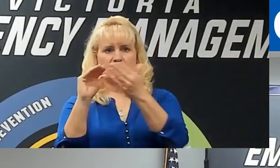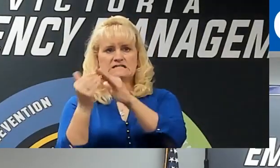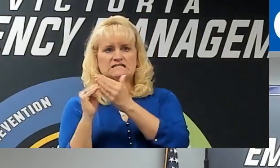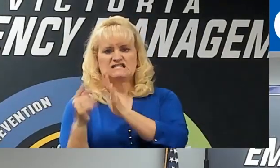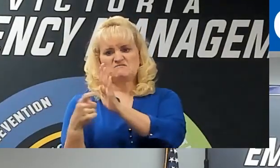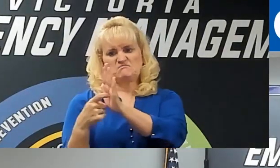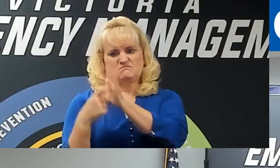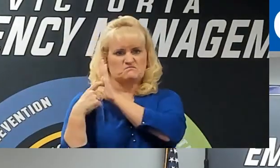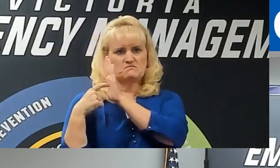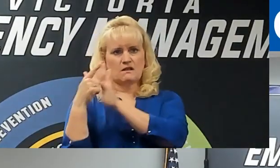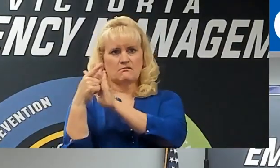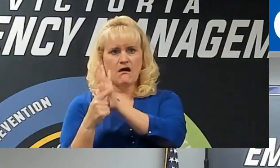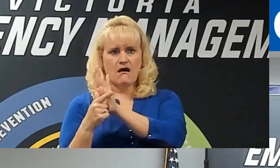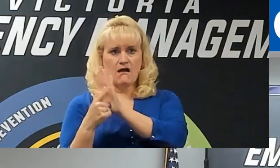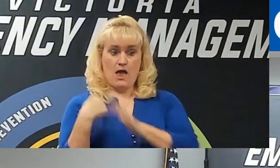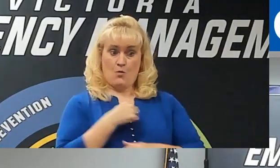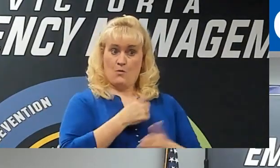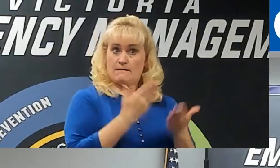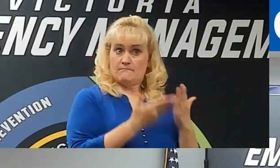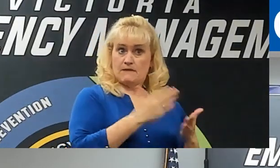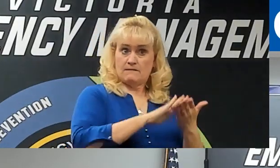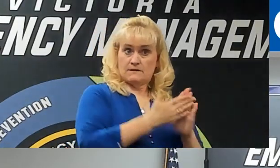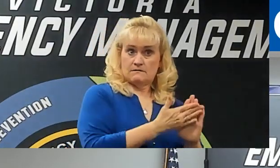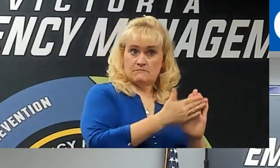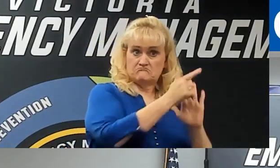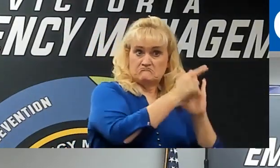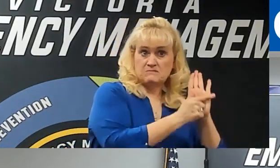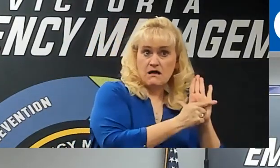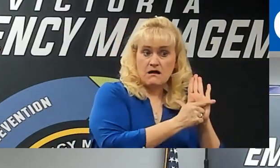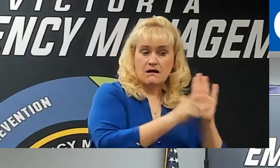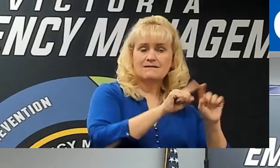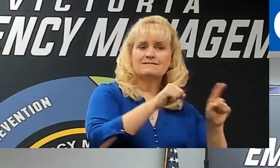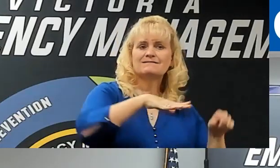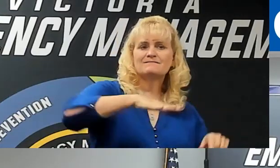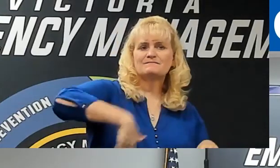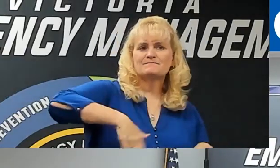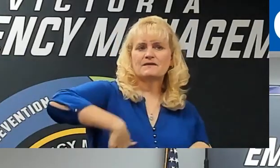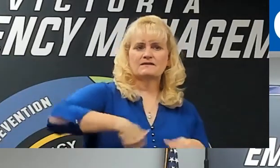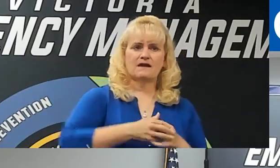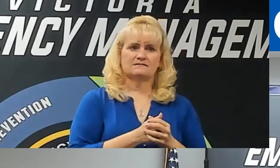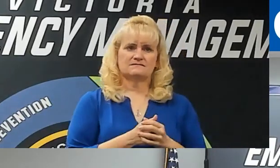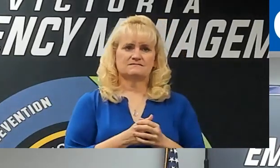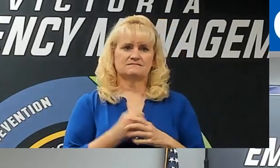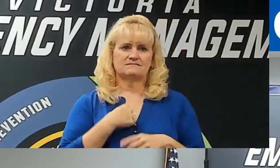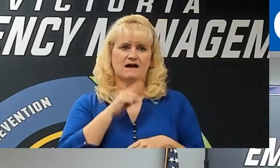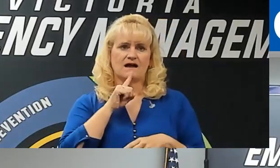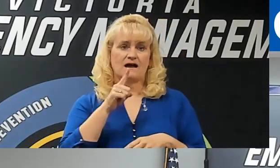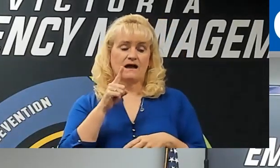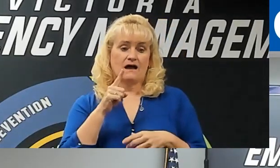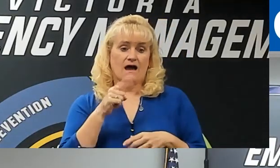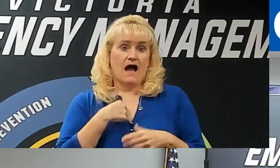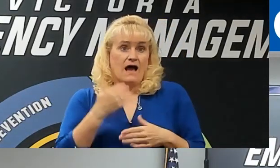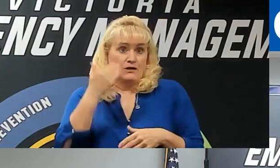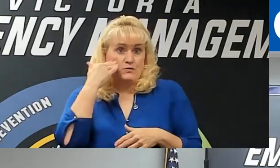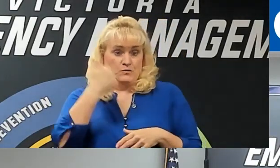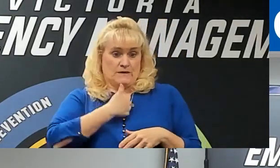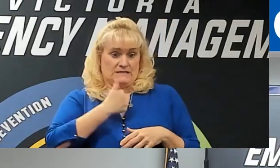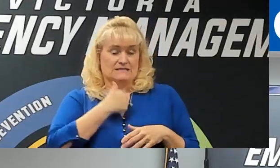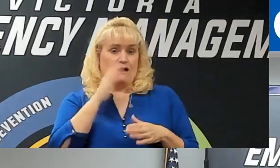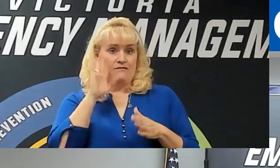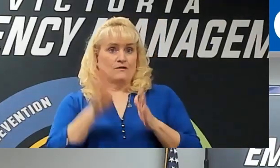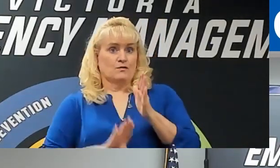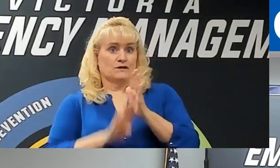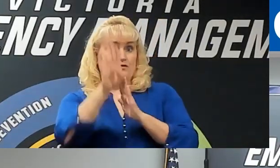mandatory, and it may end up that way. We don't know. I really thought it was going to increase, but I didn't think we'd get 89 or